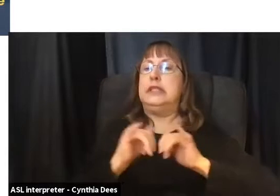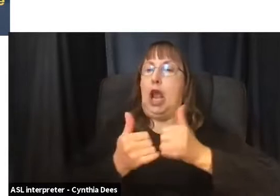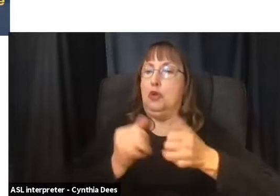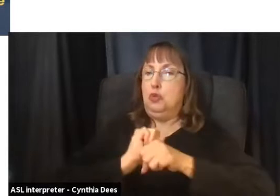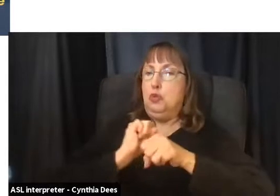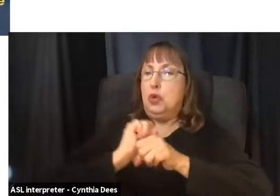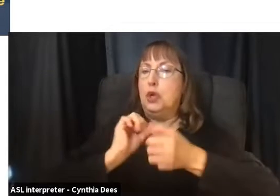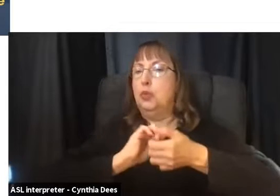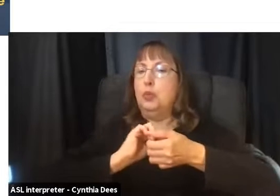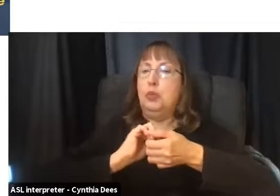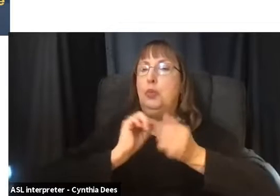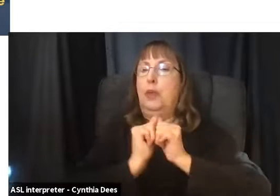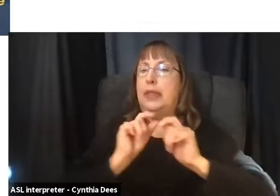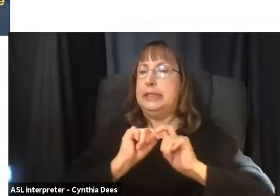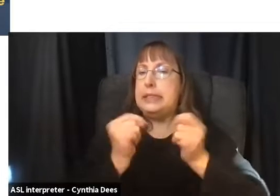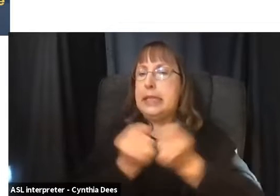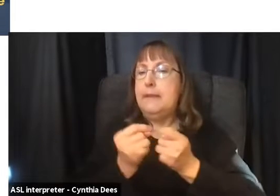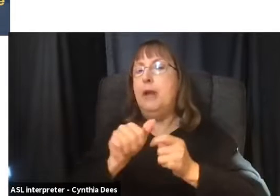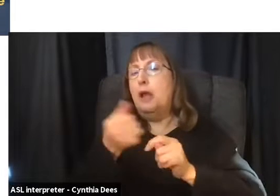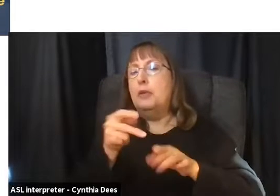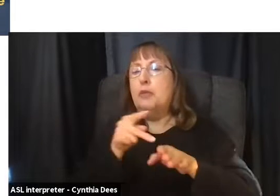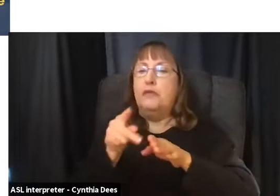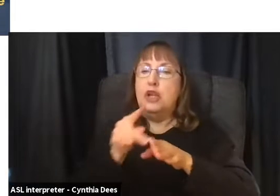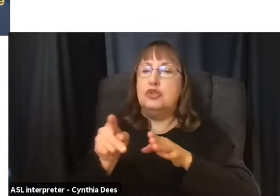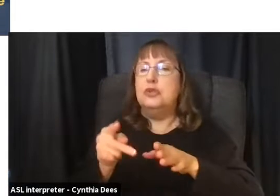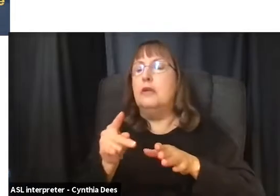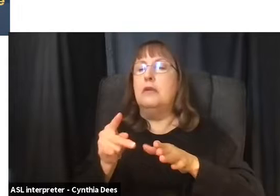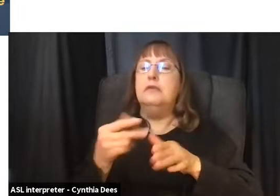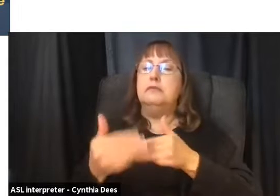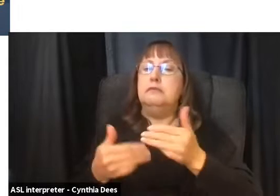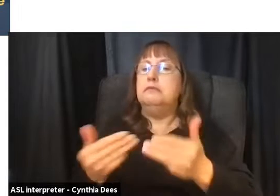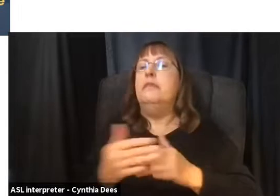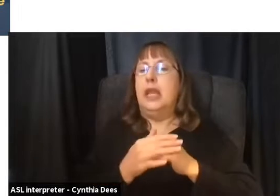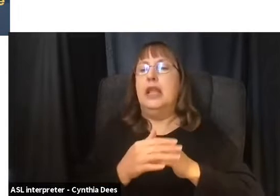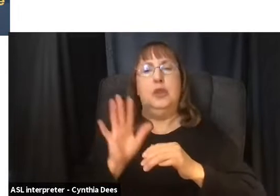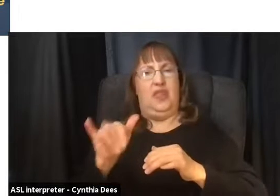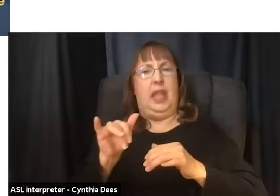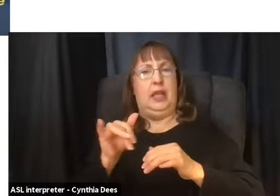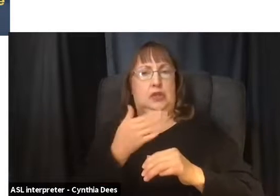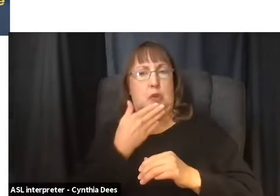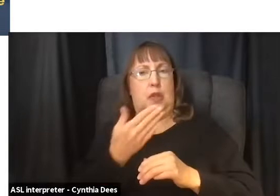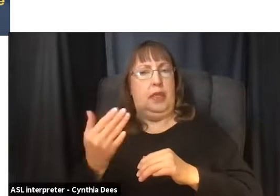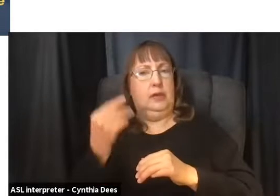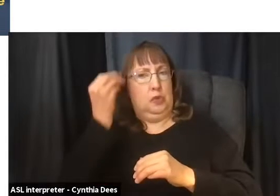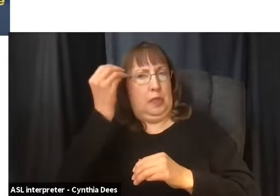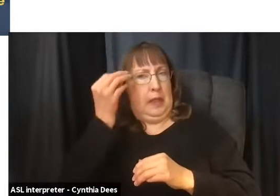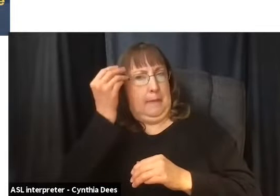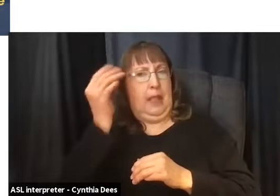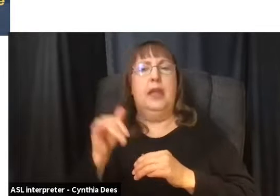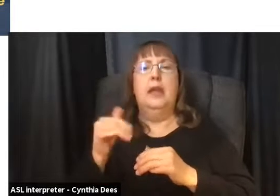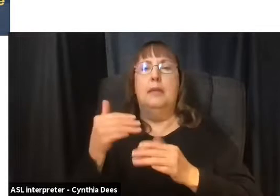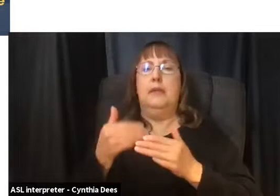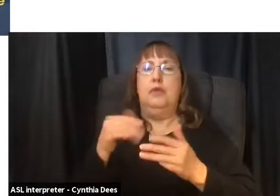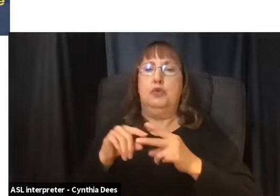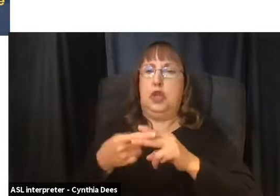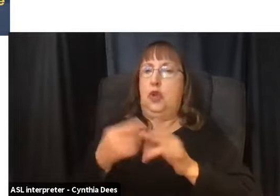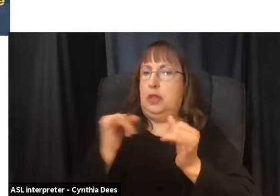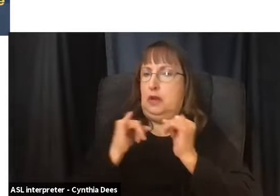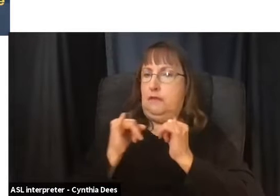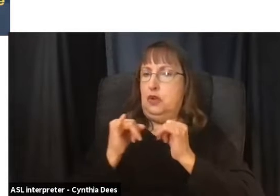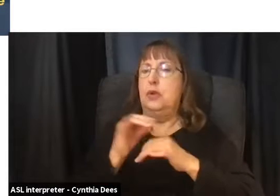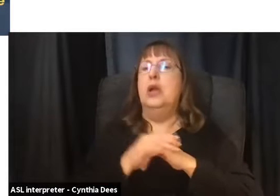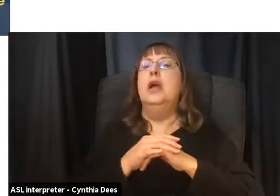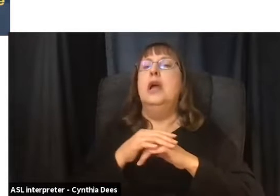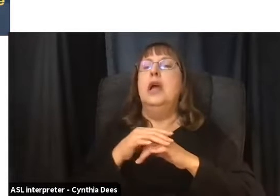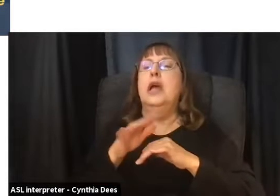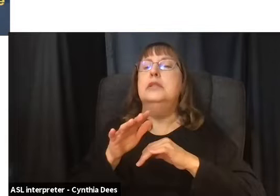other professional spaces. So I think that's a good thing to be thinking about as you head into an interview. And then as far as